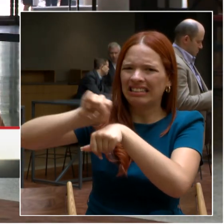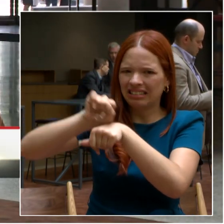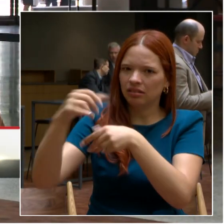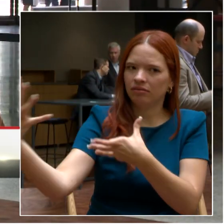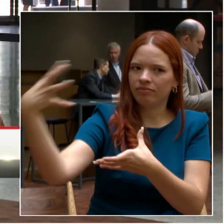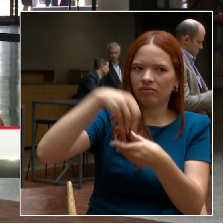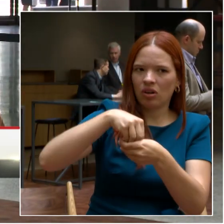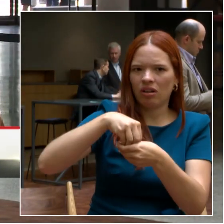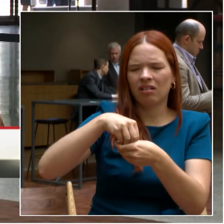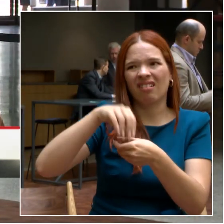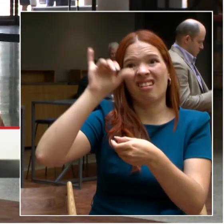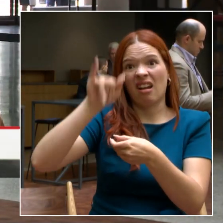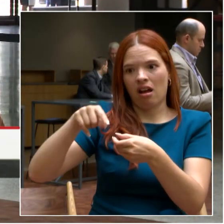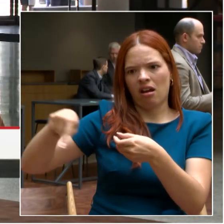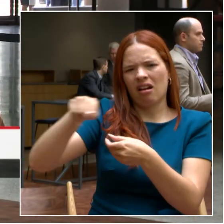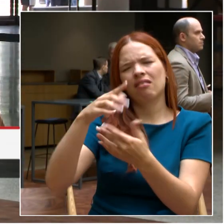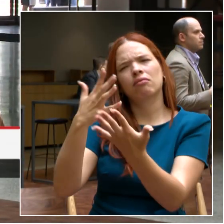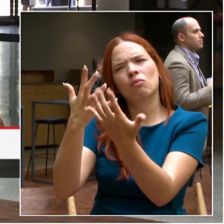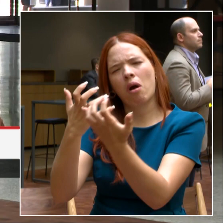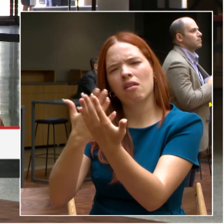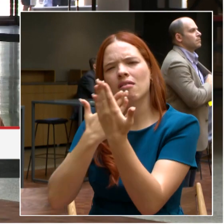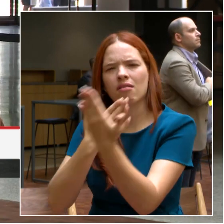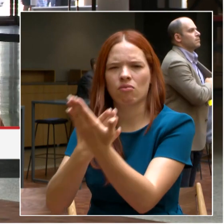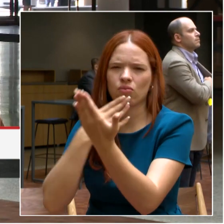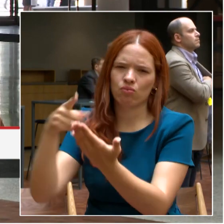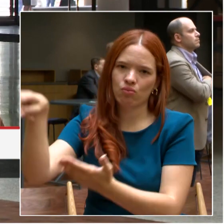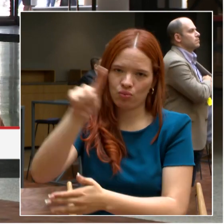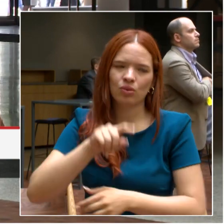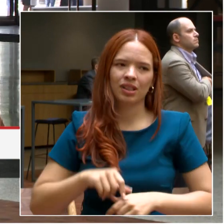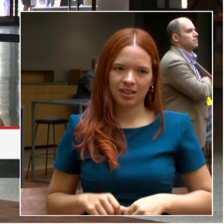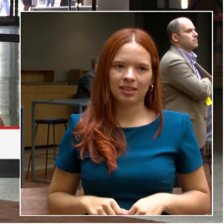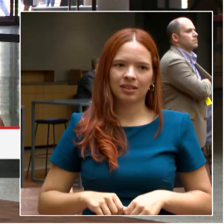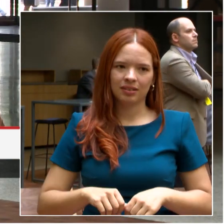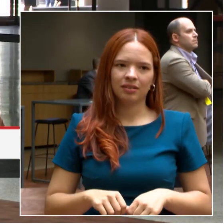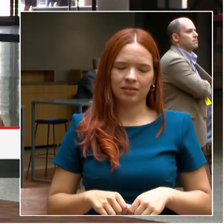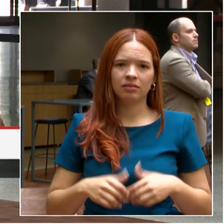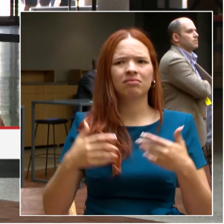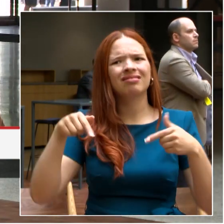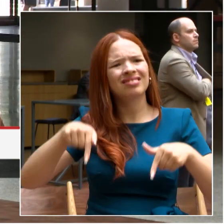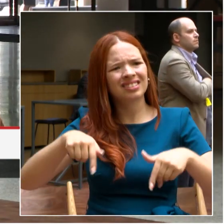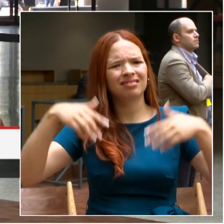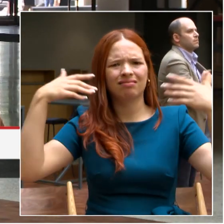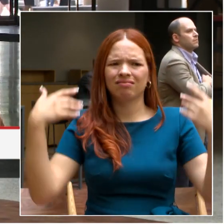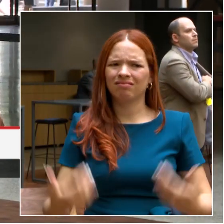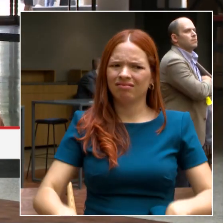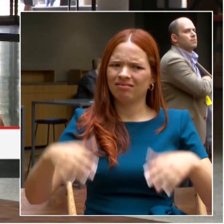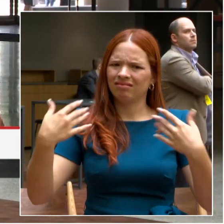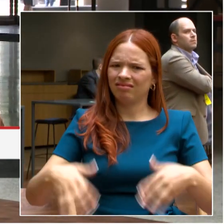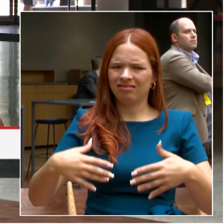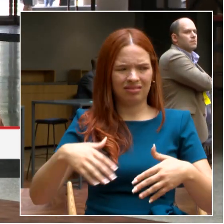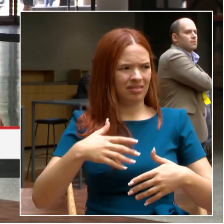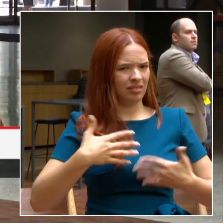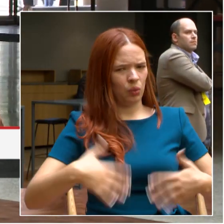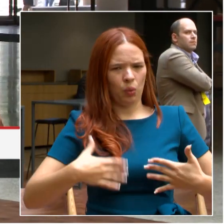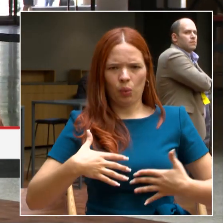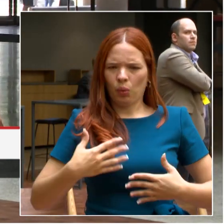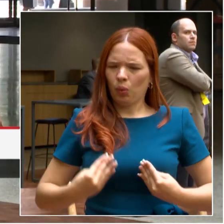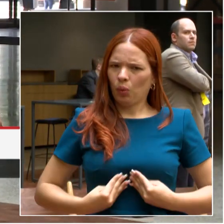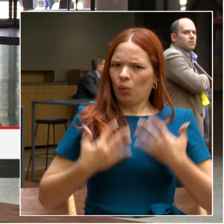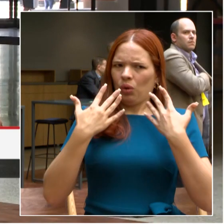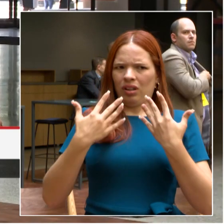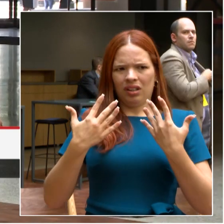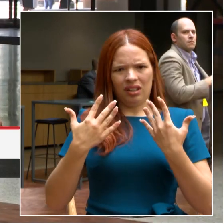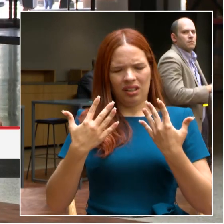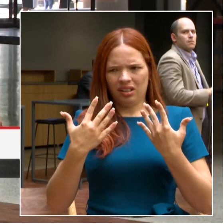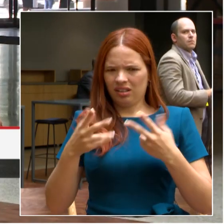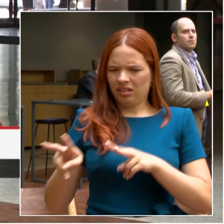me, really an opportunity. I look across the room and see a lot of familiar faces. I see some not so familiar faces, but I think we've got the right